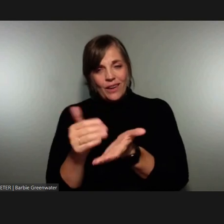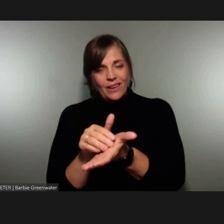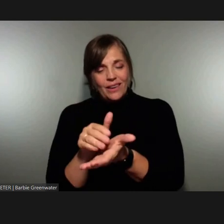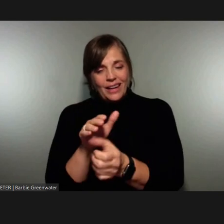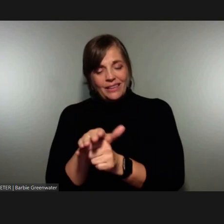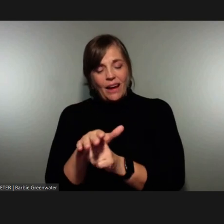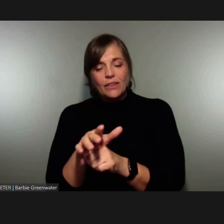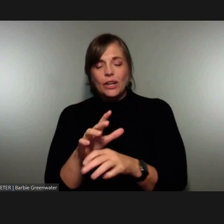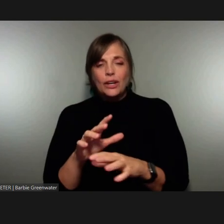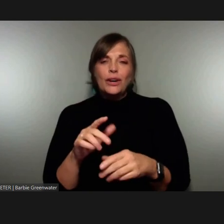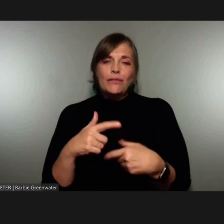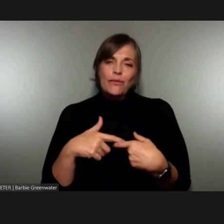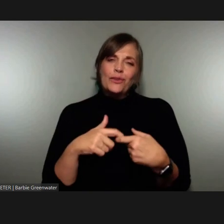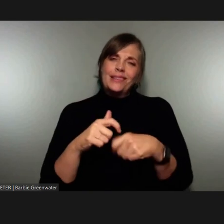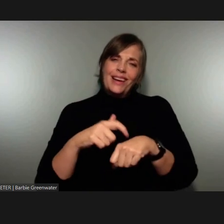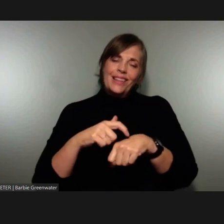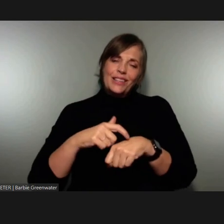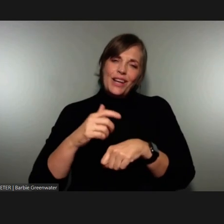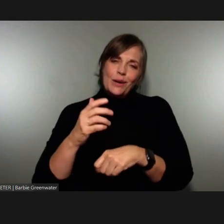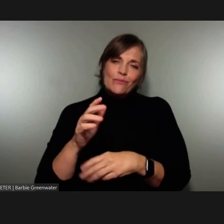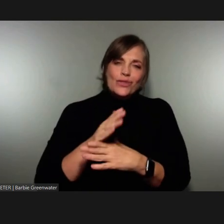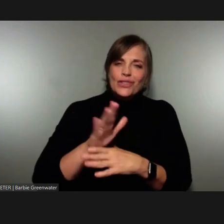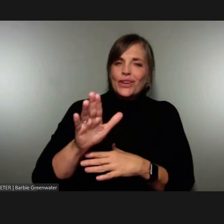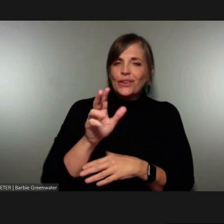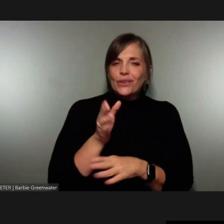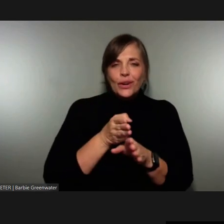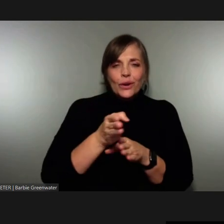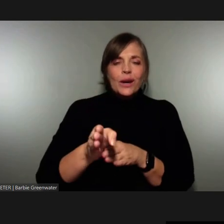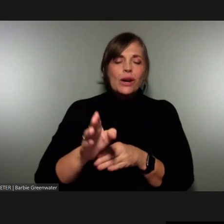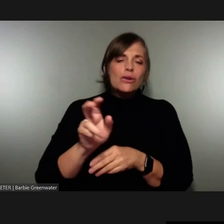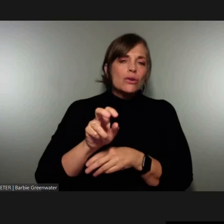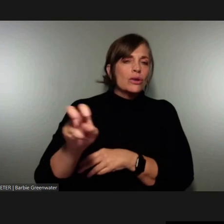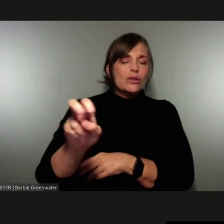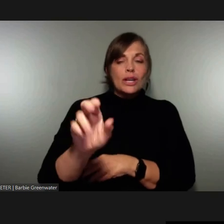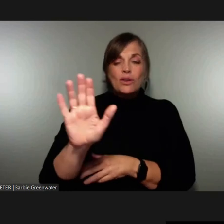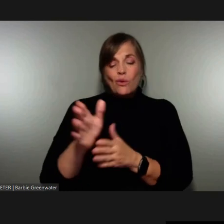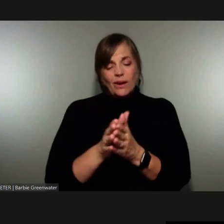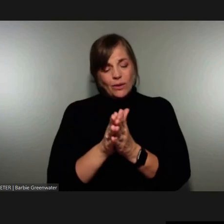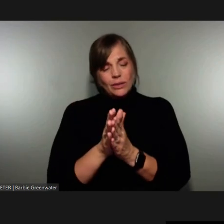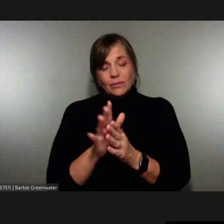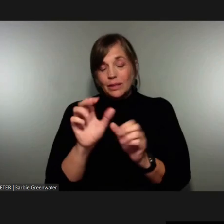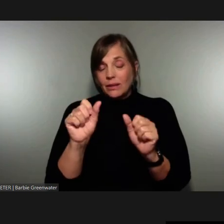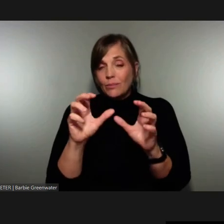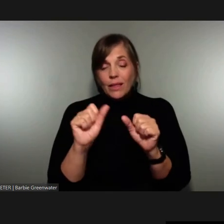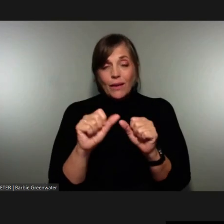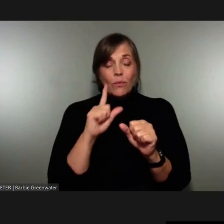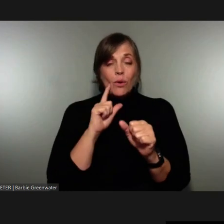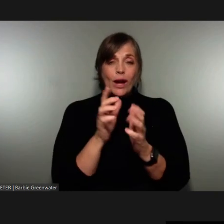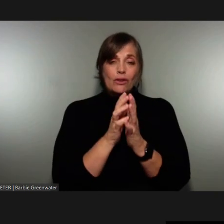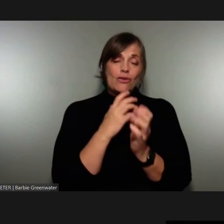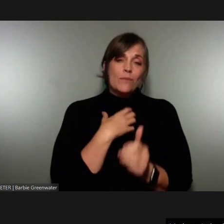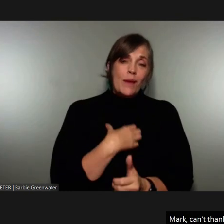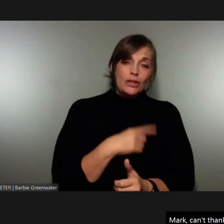for taking the time to share your career journey. Your enthusiasm is unbelievable, and your passion for public transportation. We're